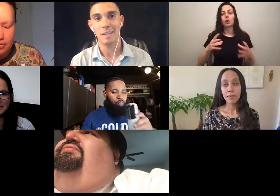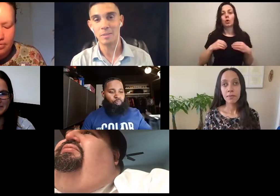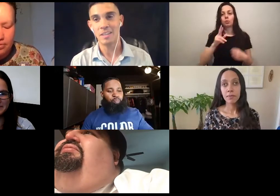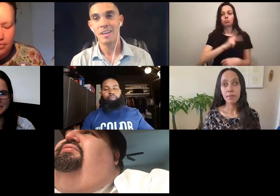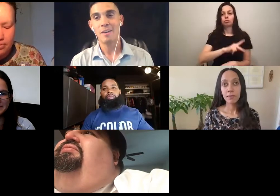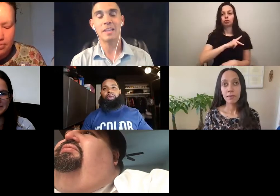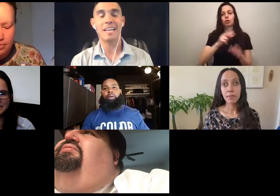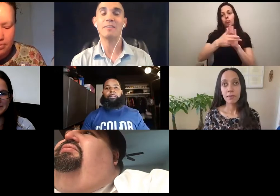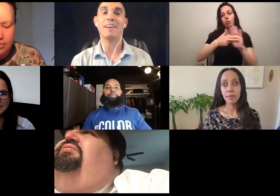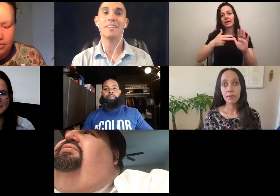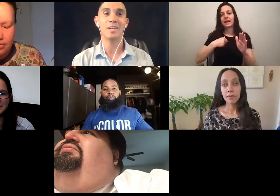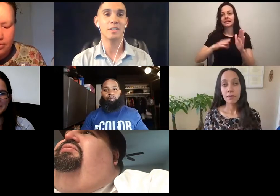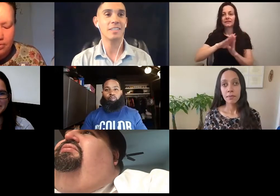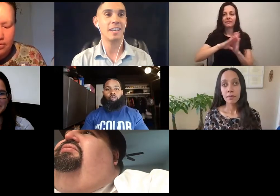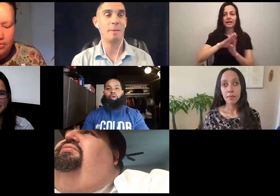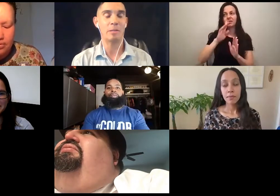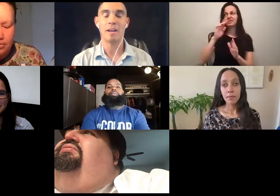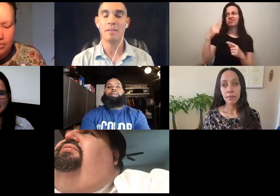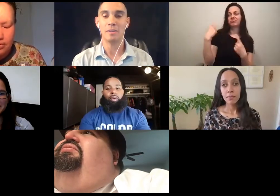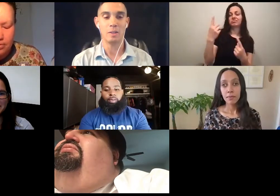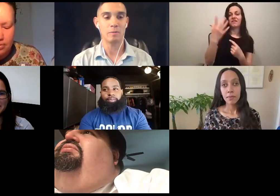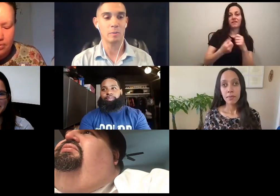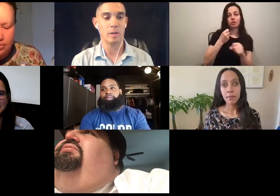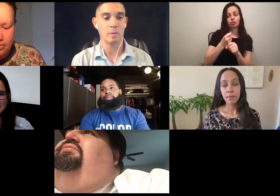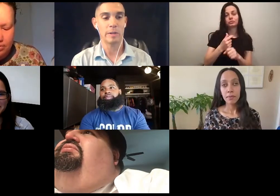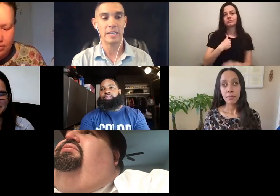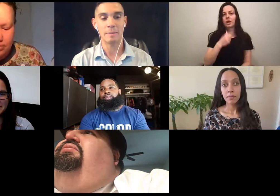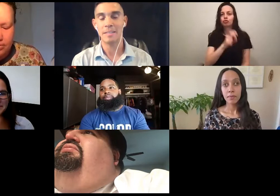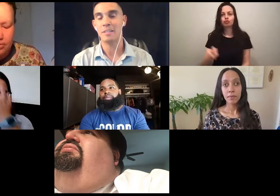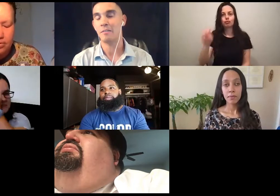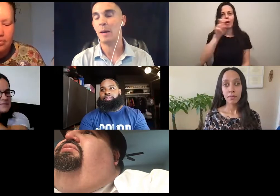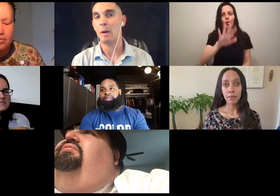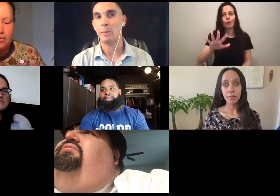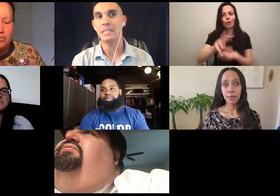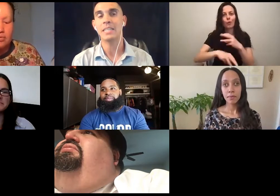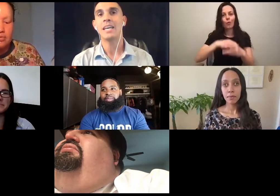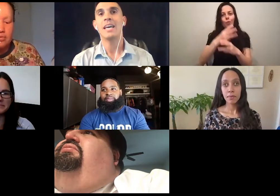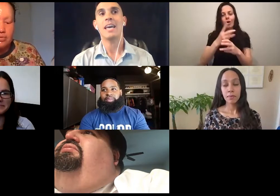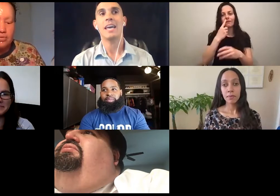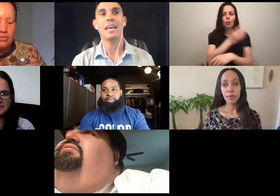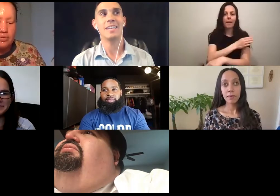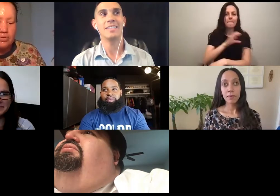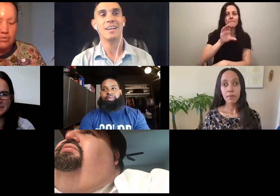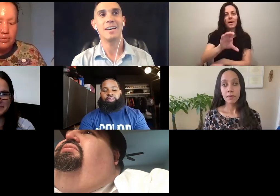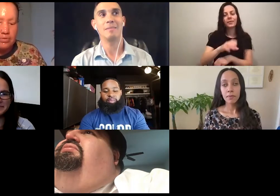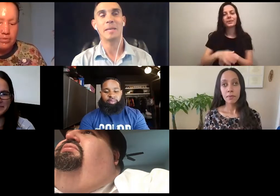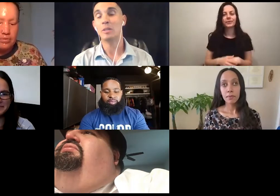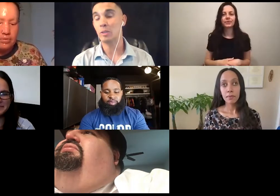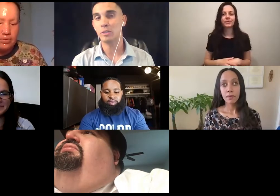and developed for the last 5 years. I travel all over the world, bringing the message of empowerment